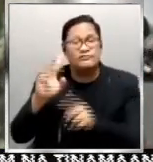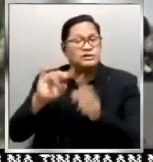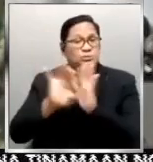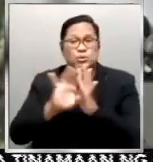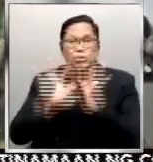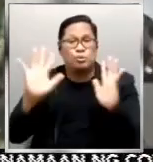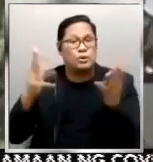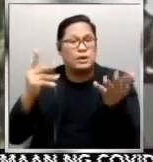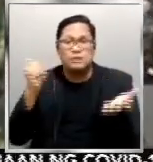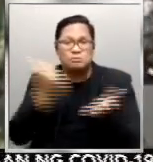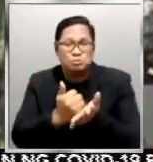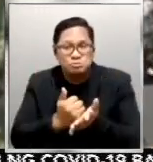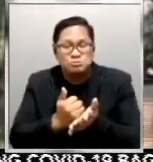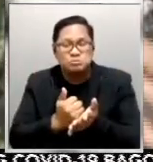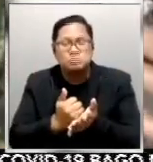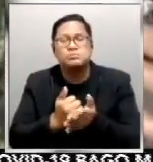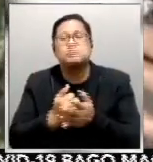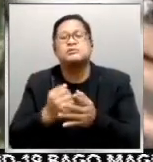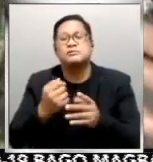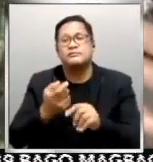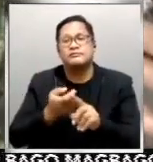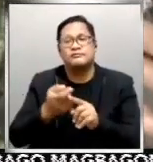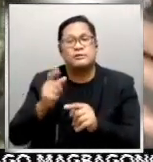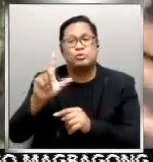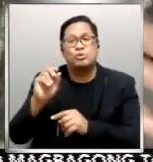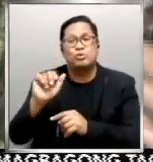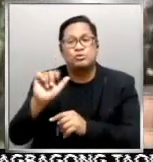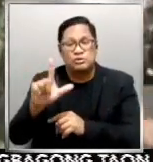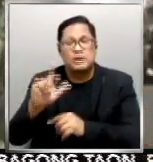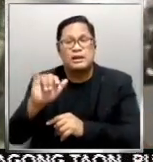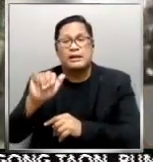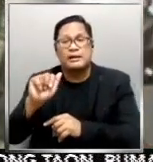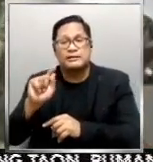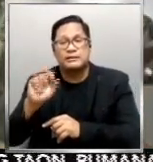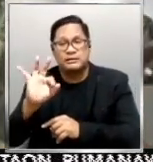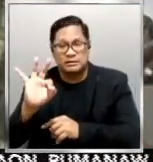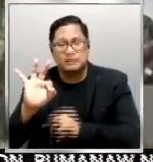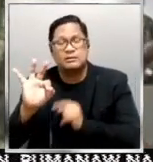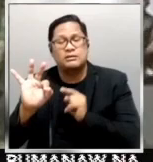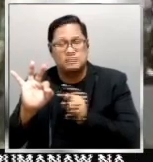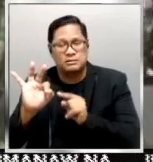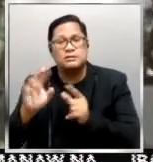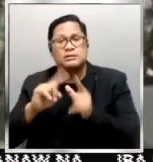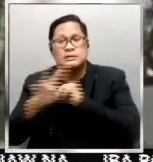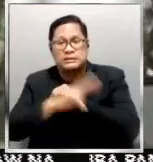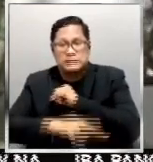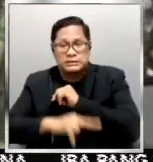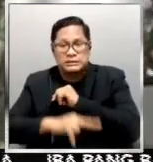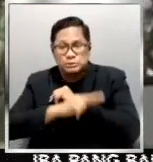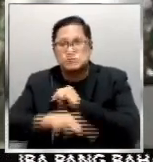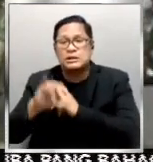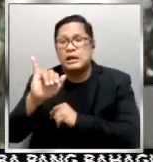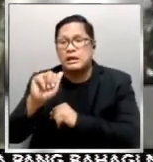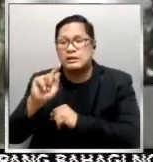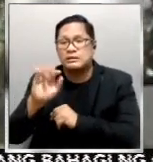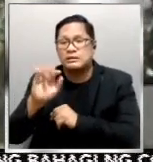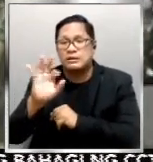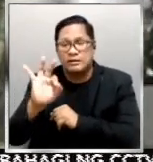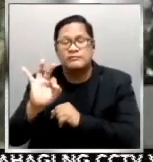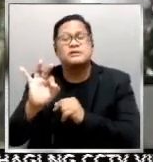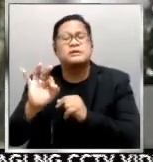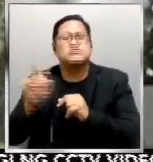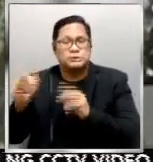the local IATF, then eventually to the regional IATF, the Sinulog activities will be put on